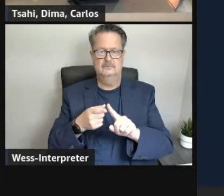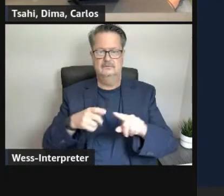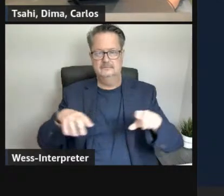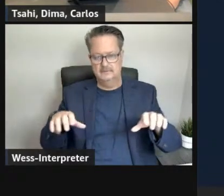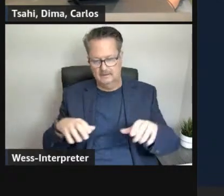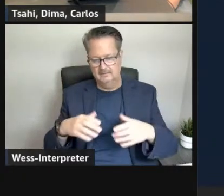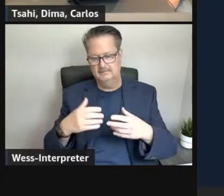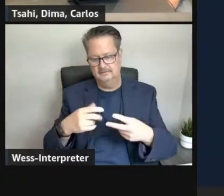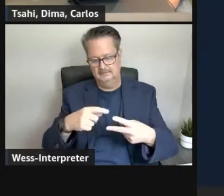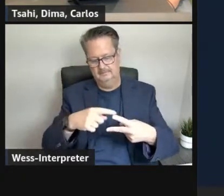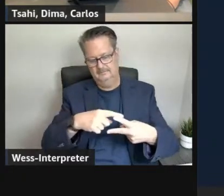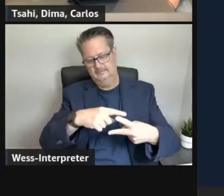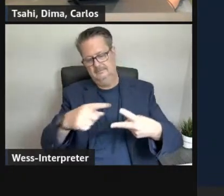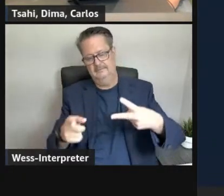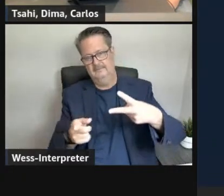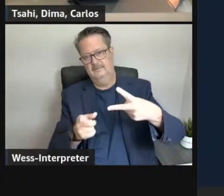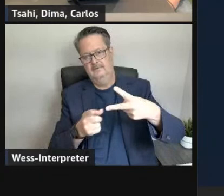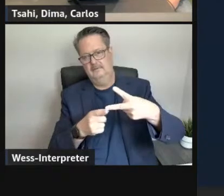second task.